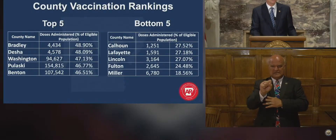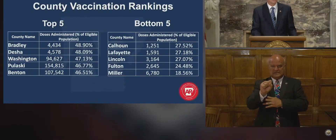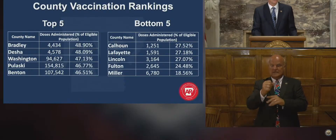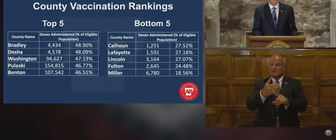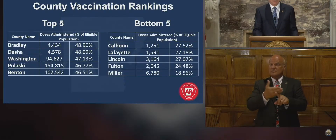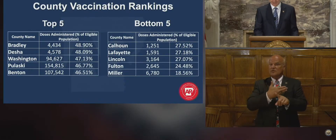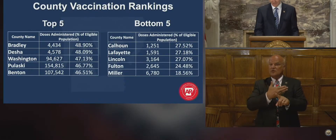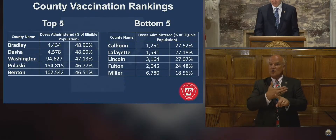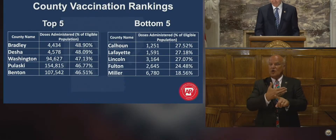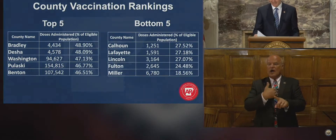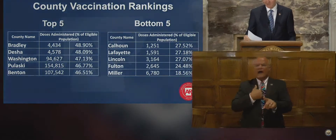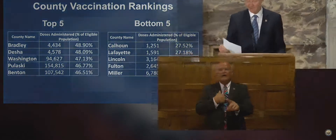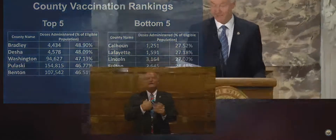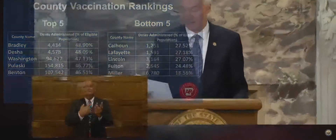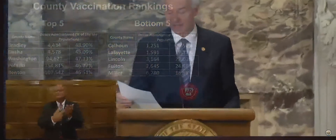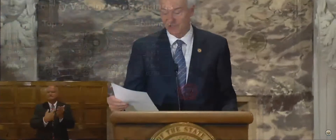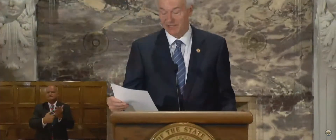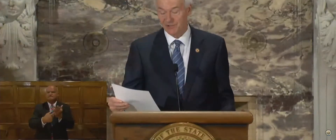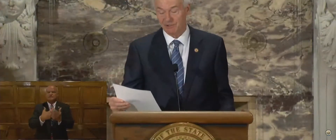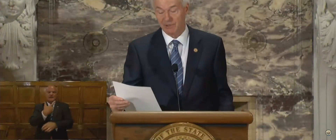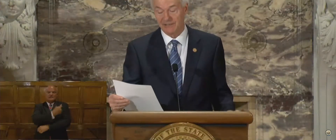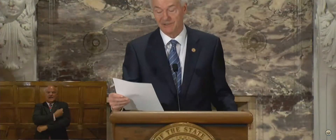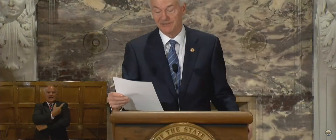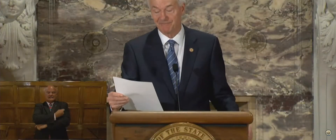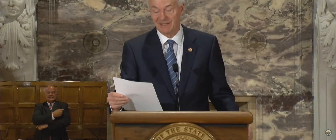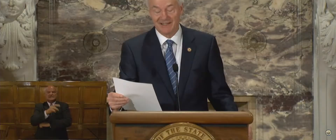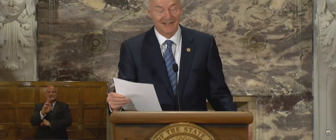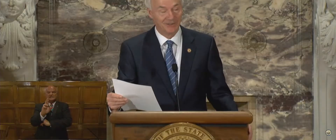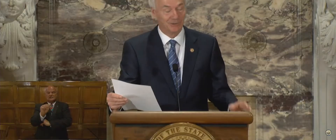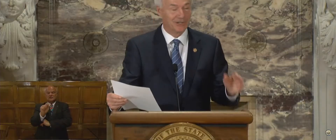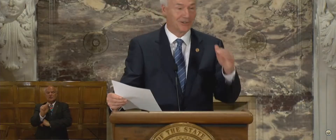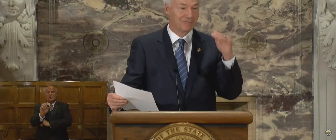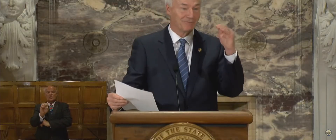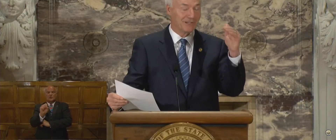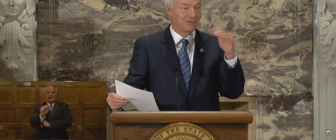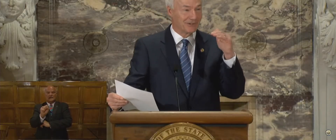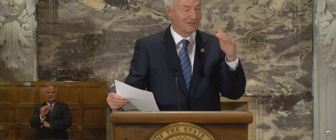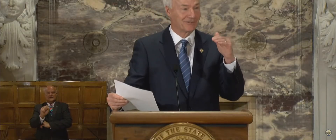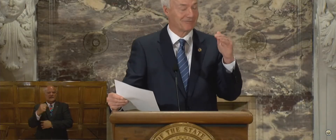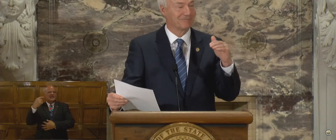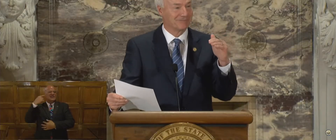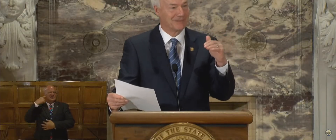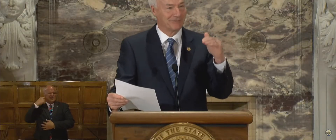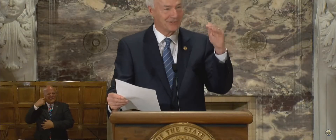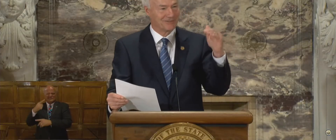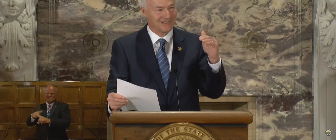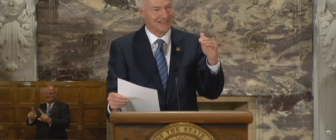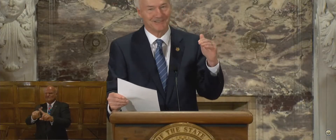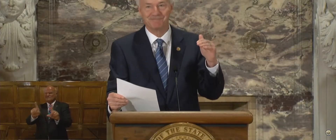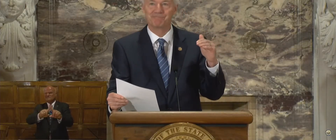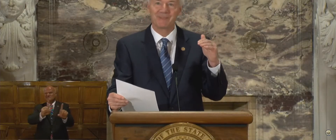that, let me talk about our vaccination rates. And you hear different